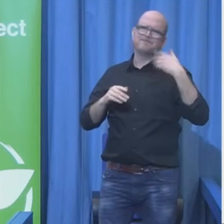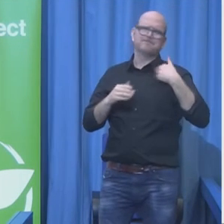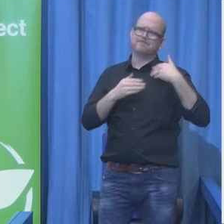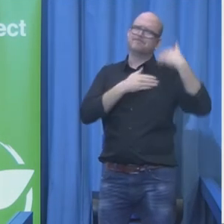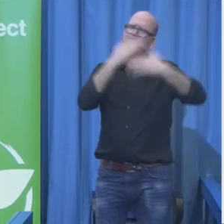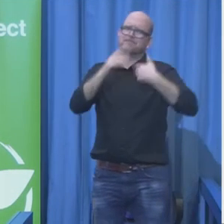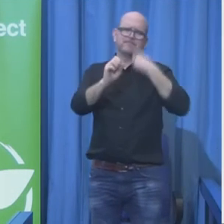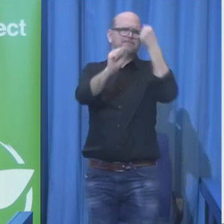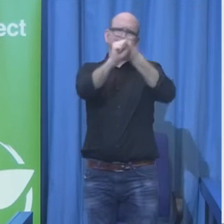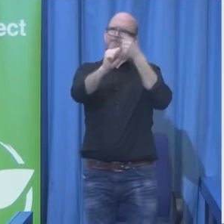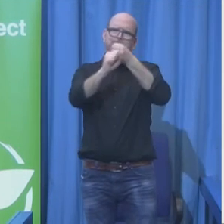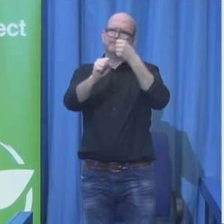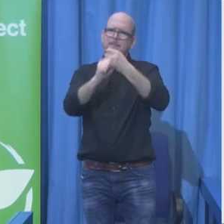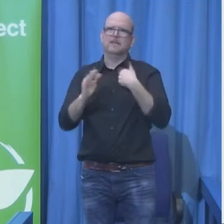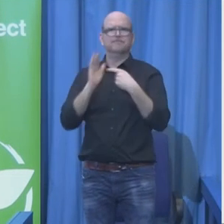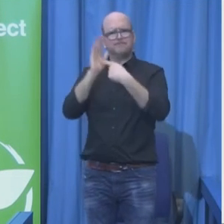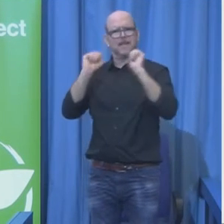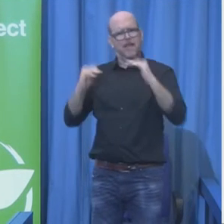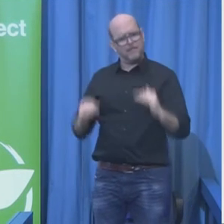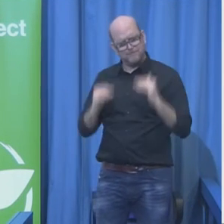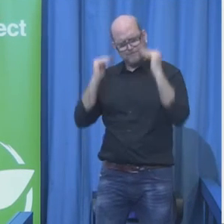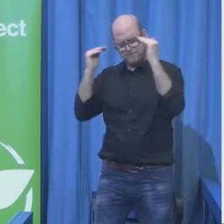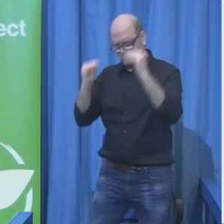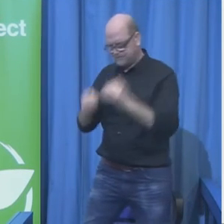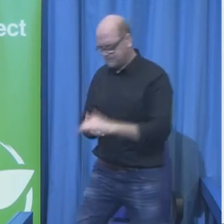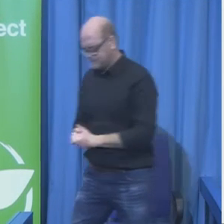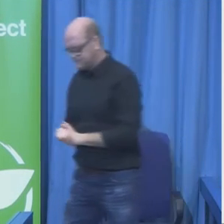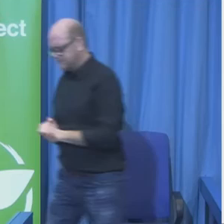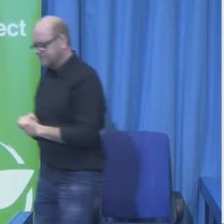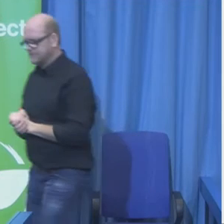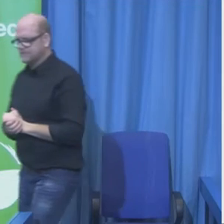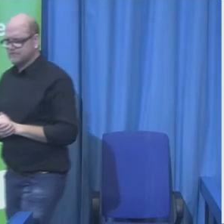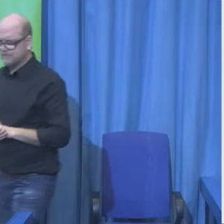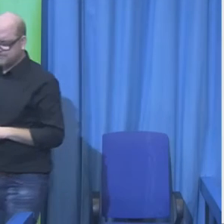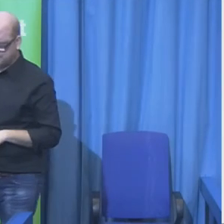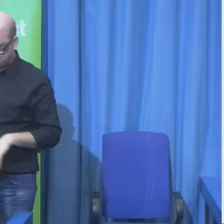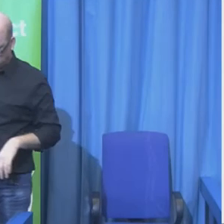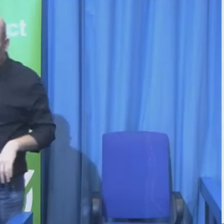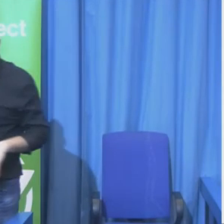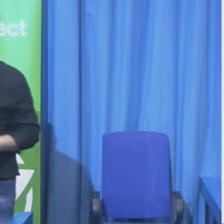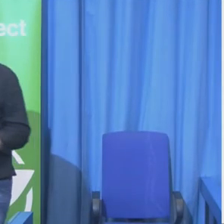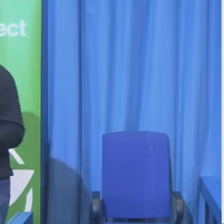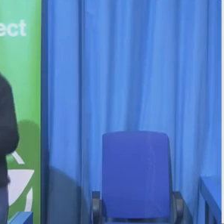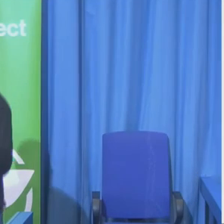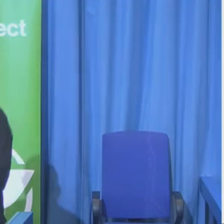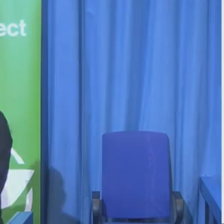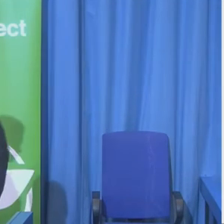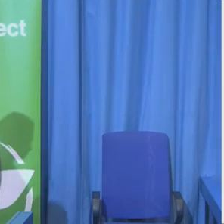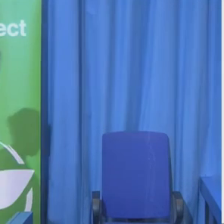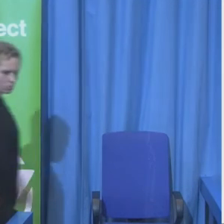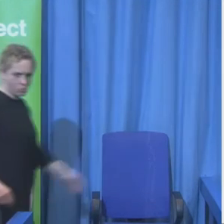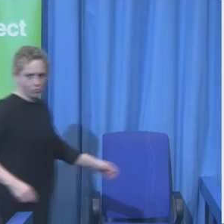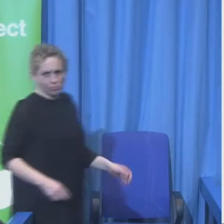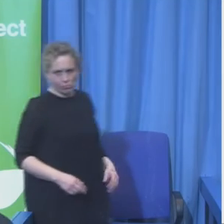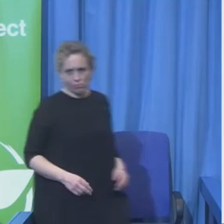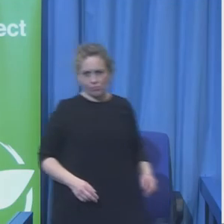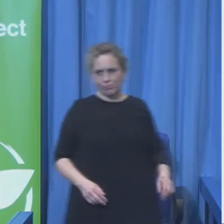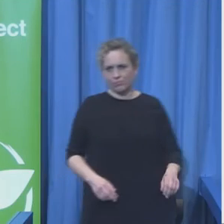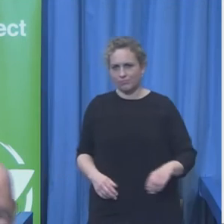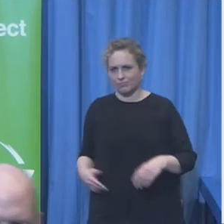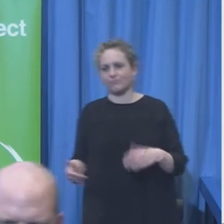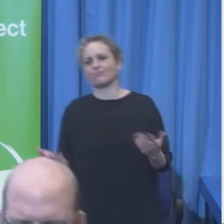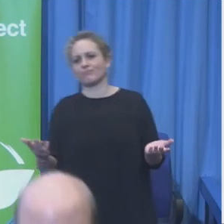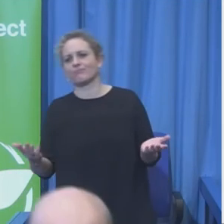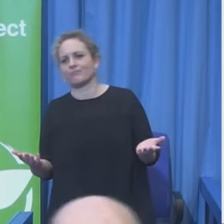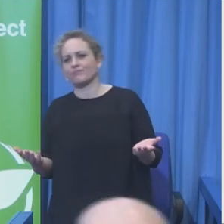Yes, thank you very much. So I will now go back to the panel. Please feel free to comment to any of the issues that were raised, particularly those that were